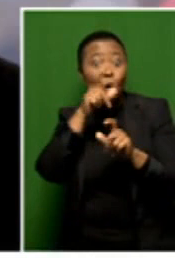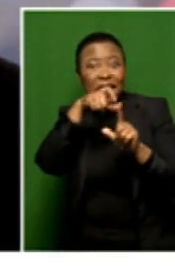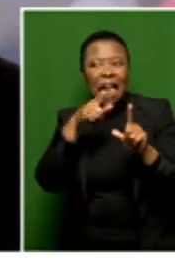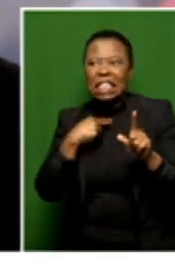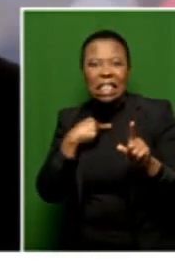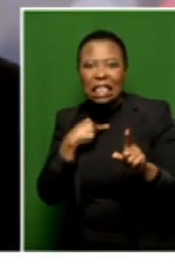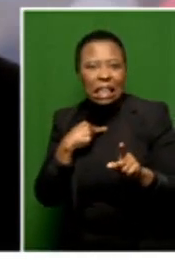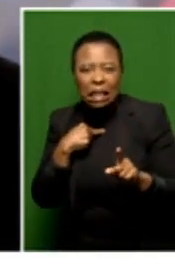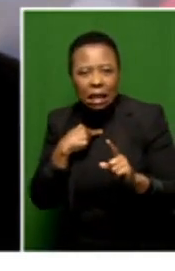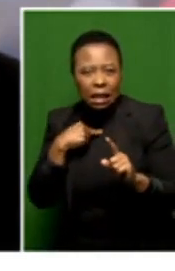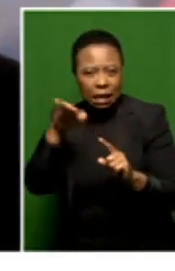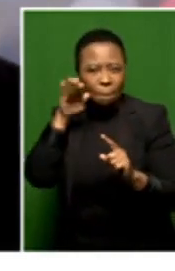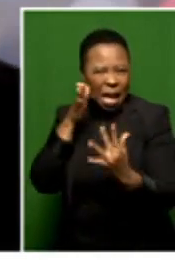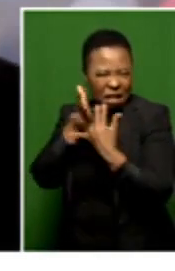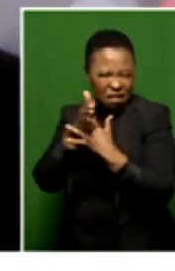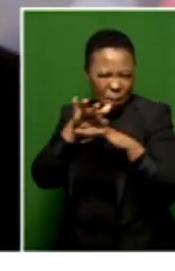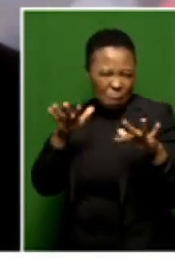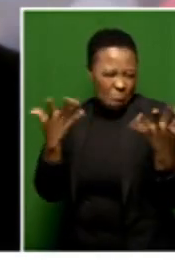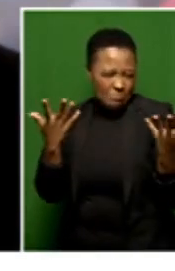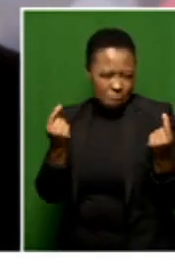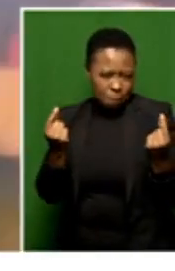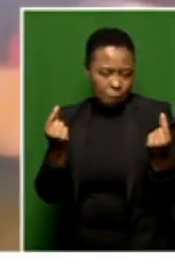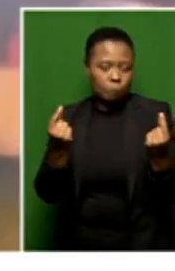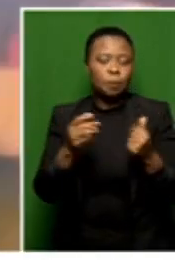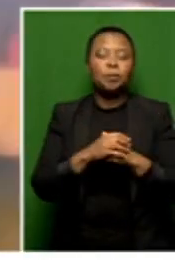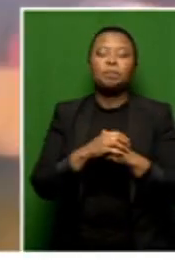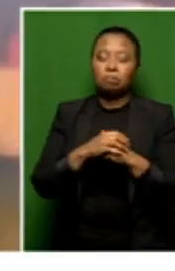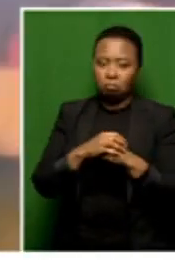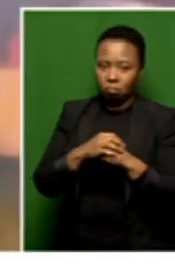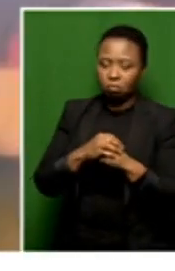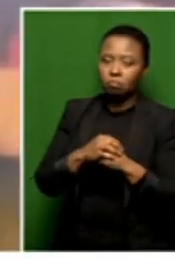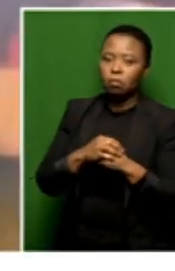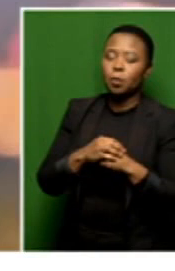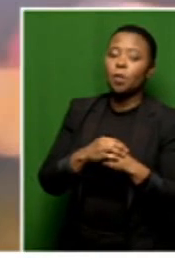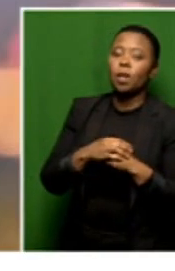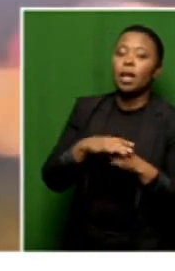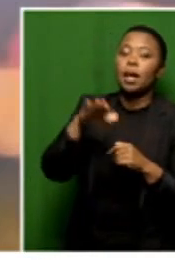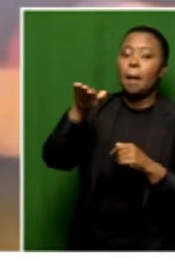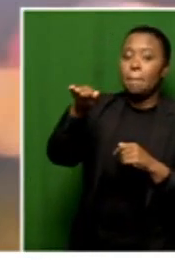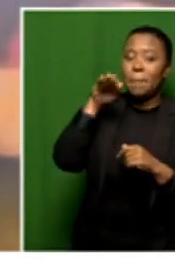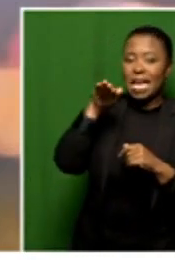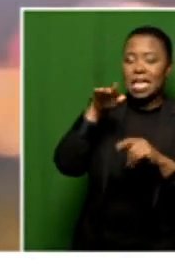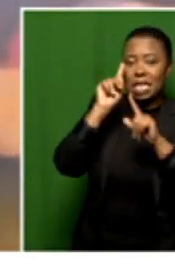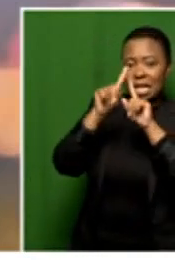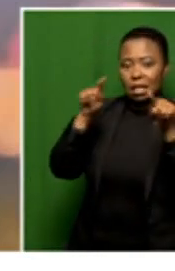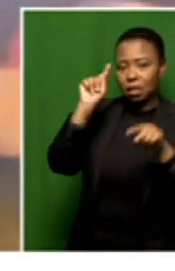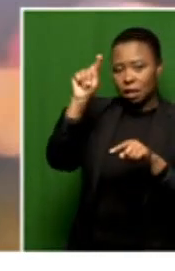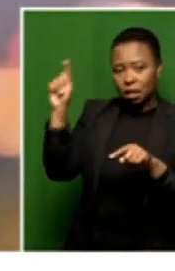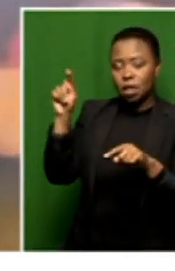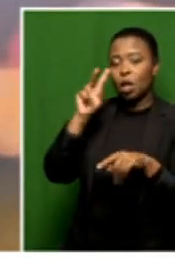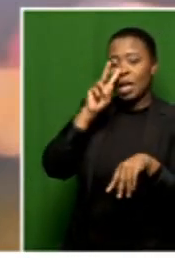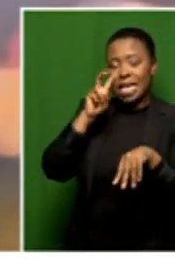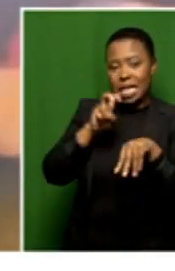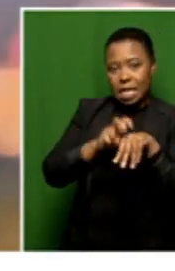accounts? Yeah, so in this multi-layered approach, banking institutions need to